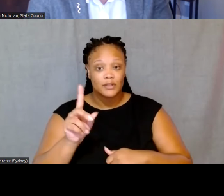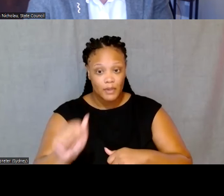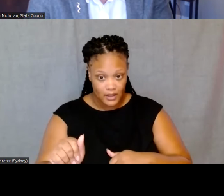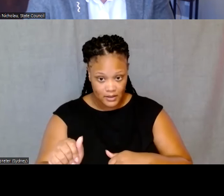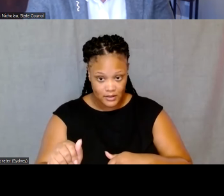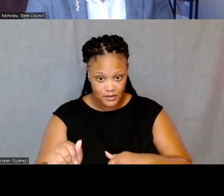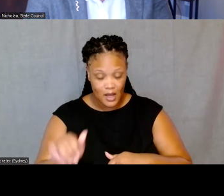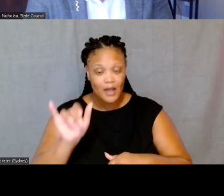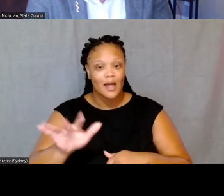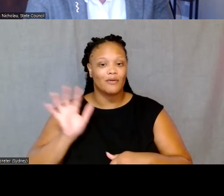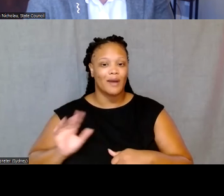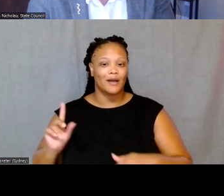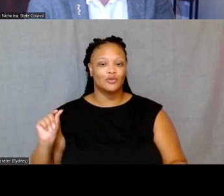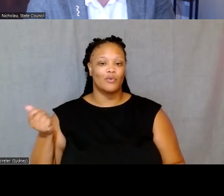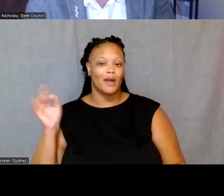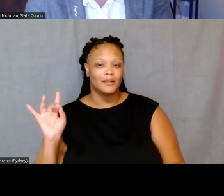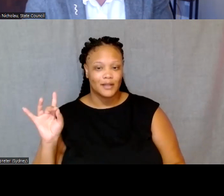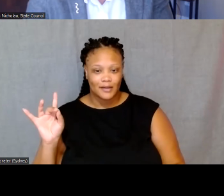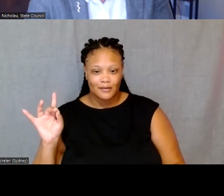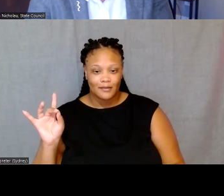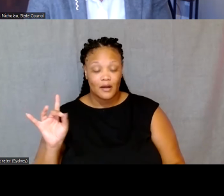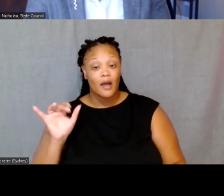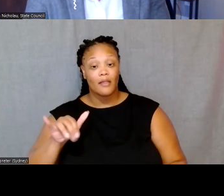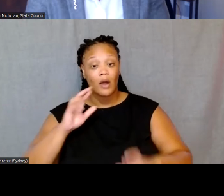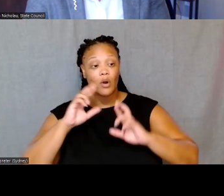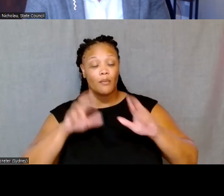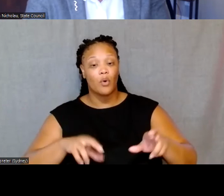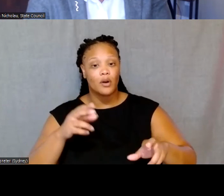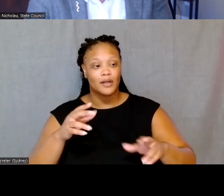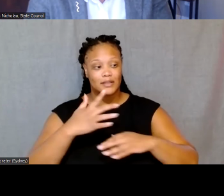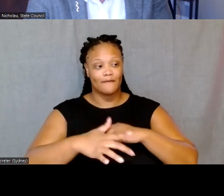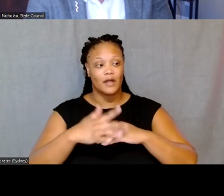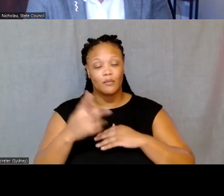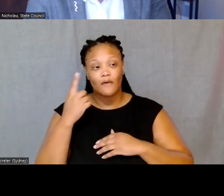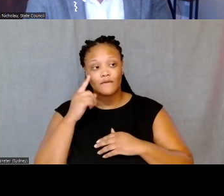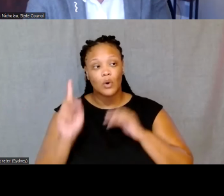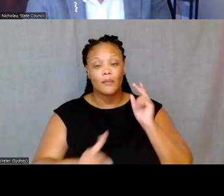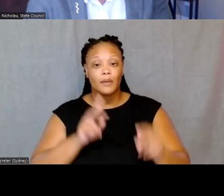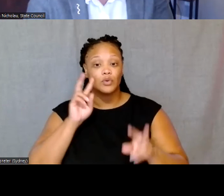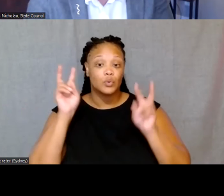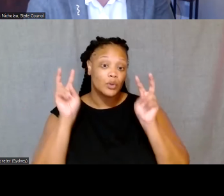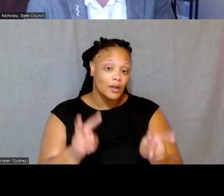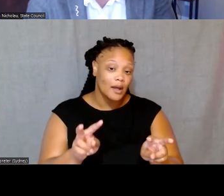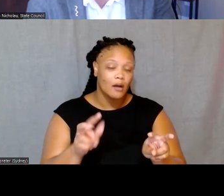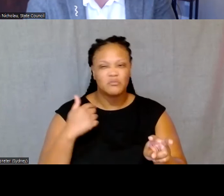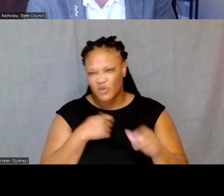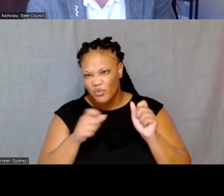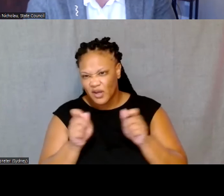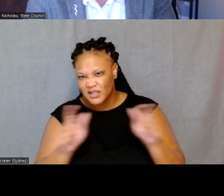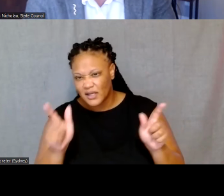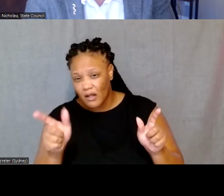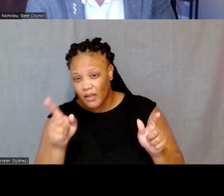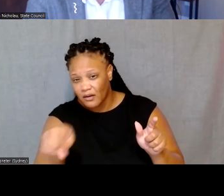2018. And what that report is, it's available for folks to take a look at, and we can send that out later if that's of interest to